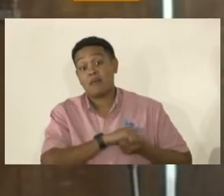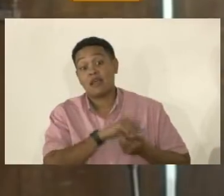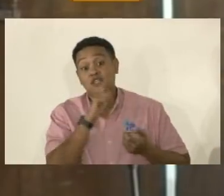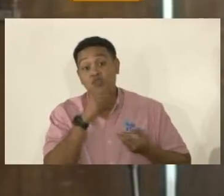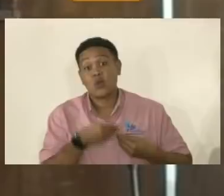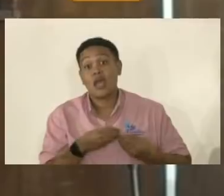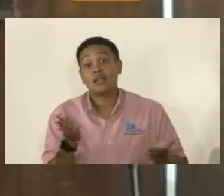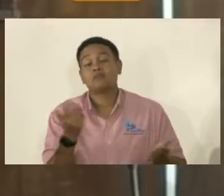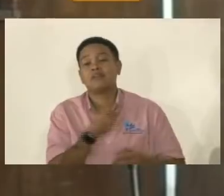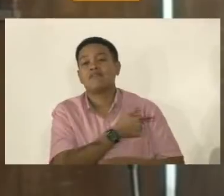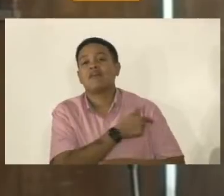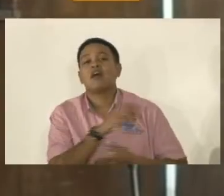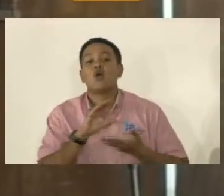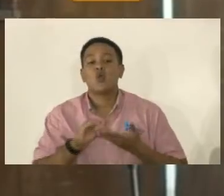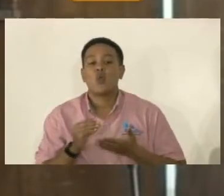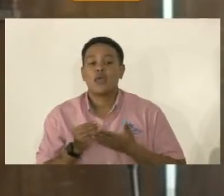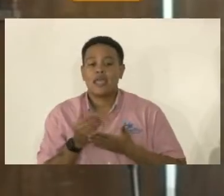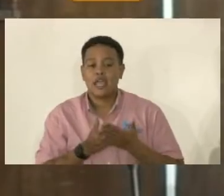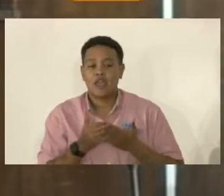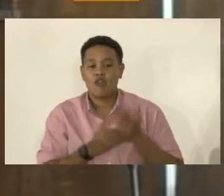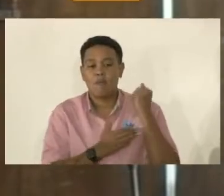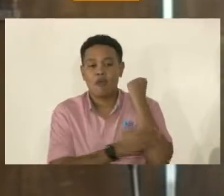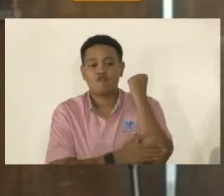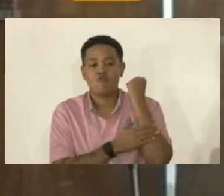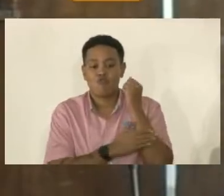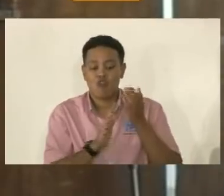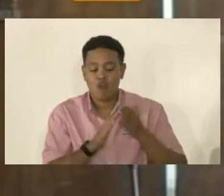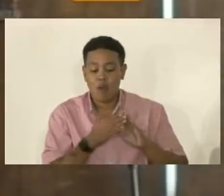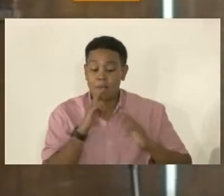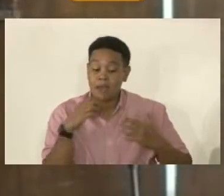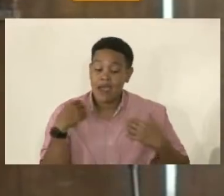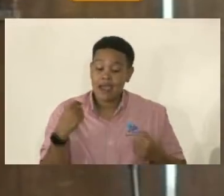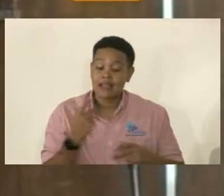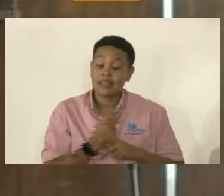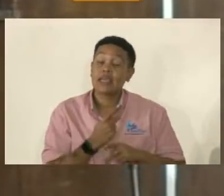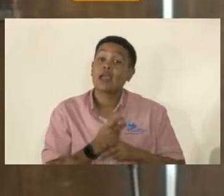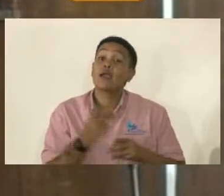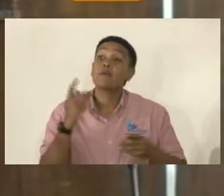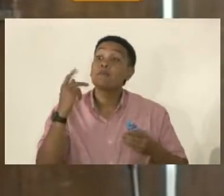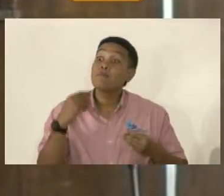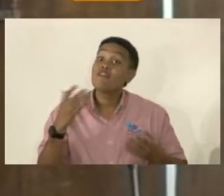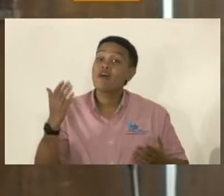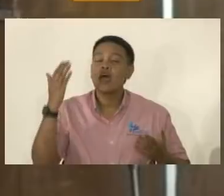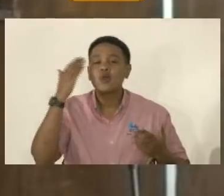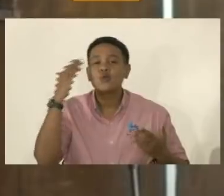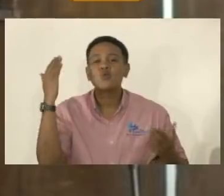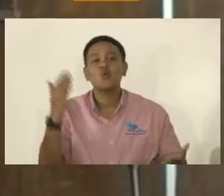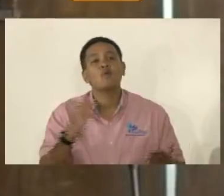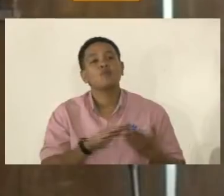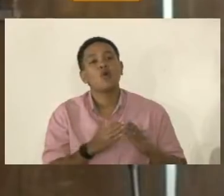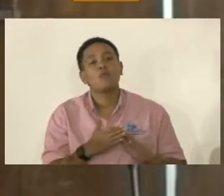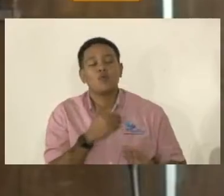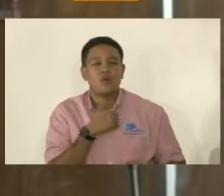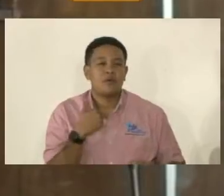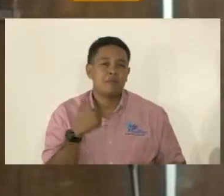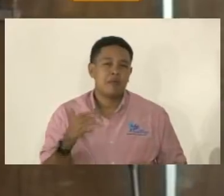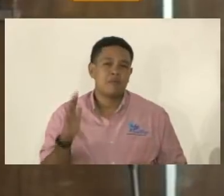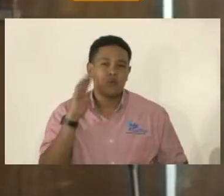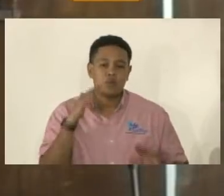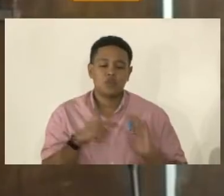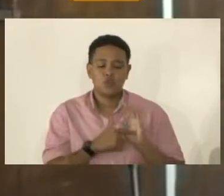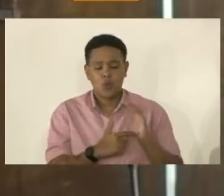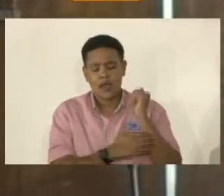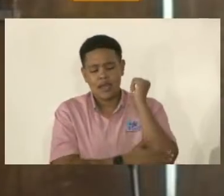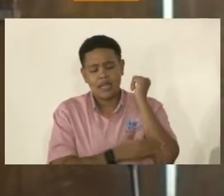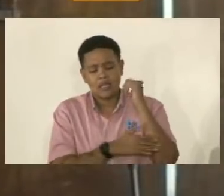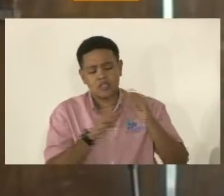in low-income and rural communities by healthcare providers known to community members. It would show a nation committed